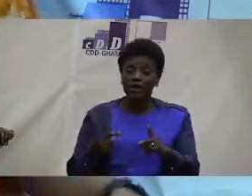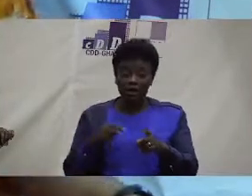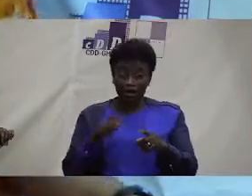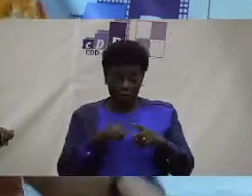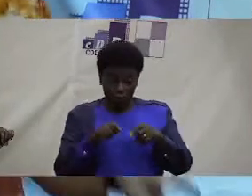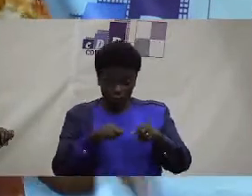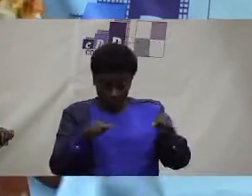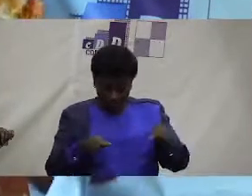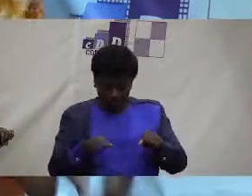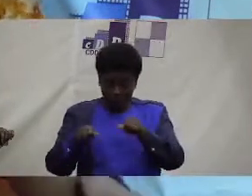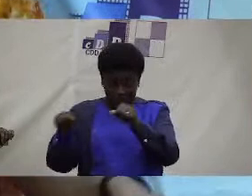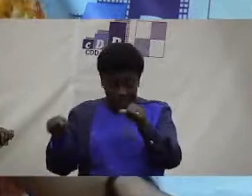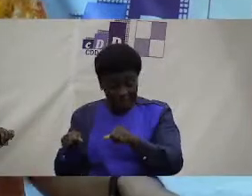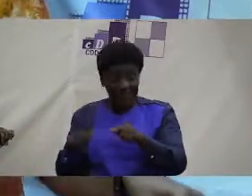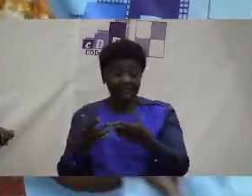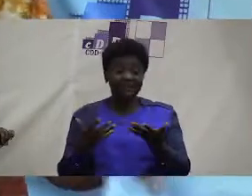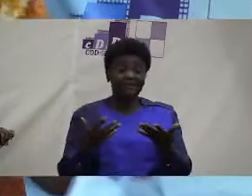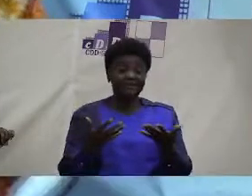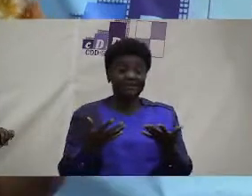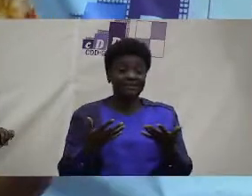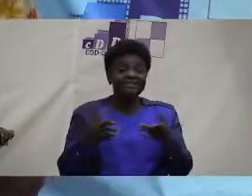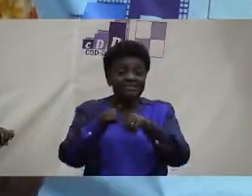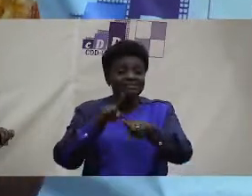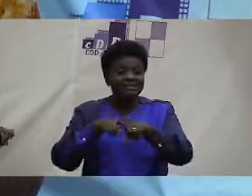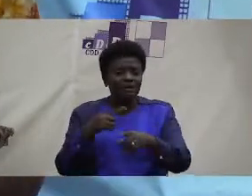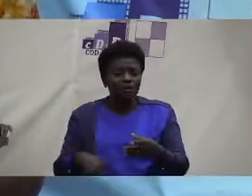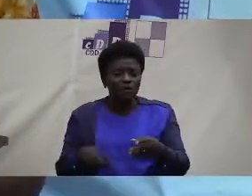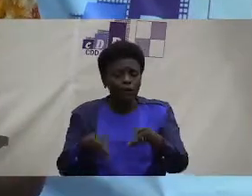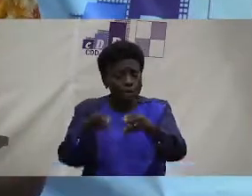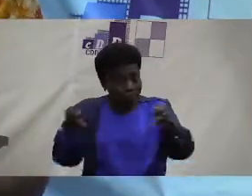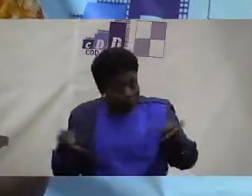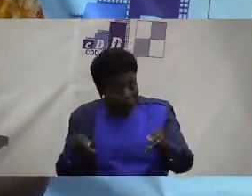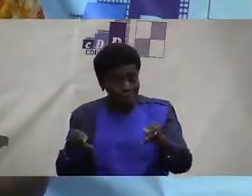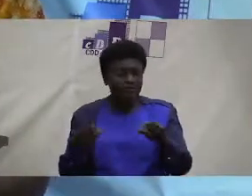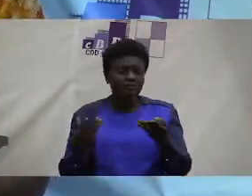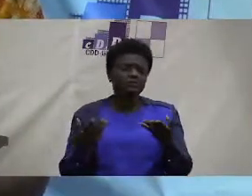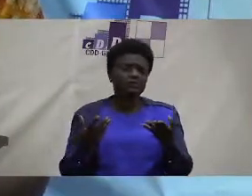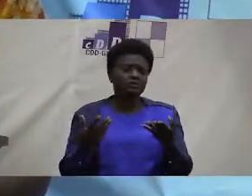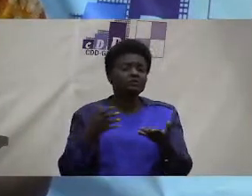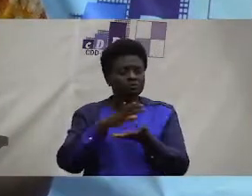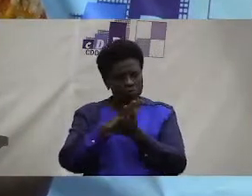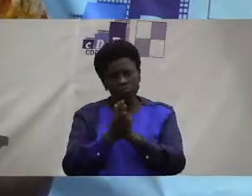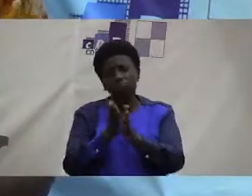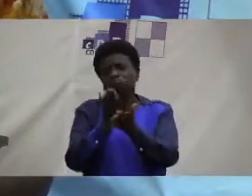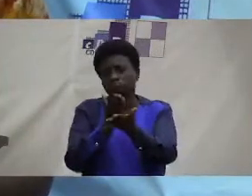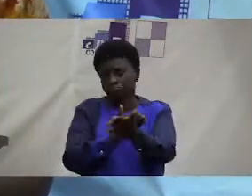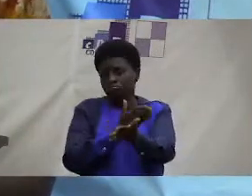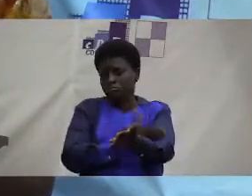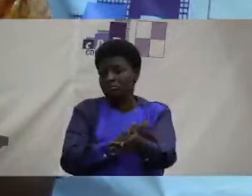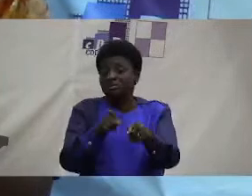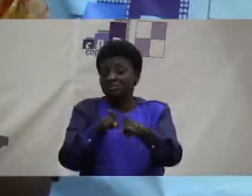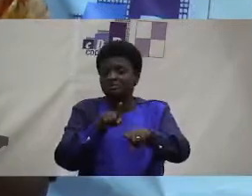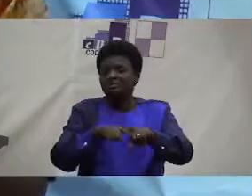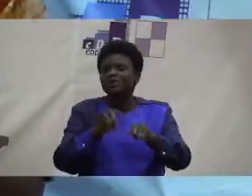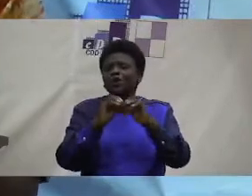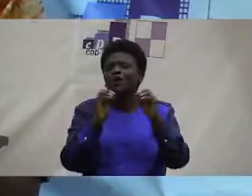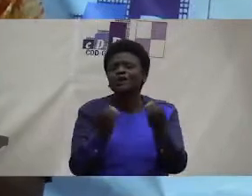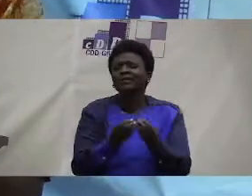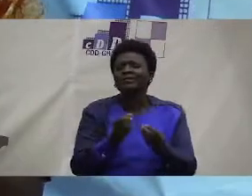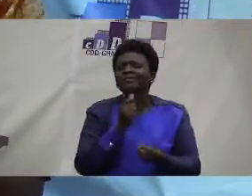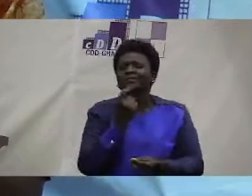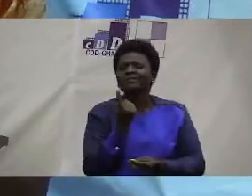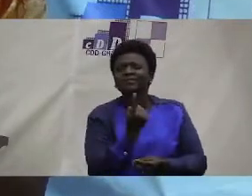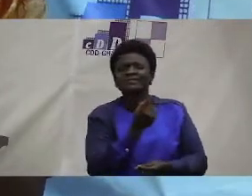government, the local government level, the municipals. I think things will become better. And organizing, not just as former